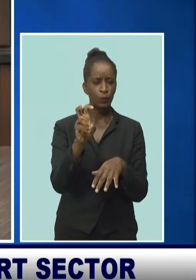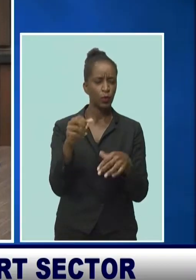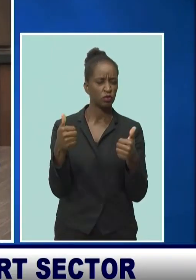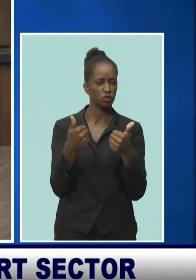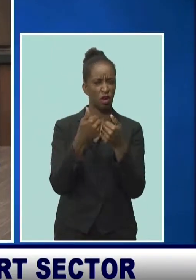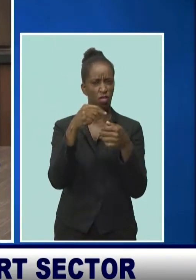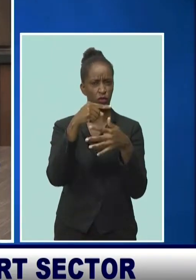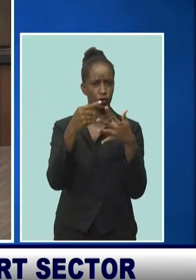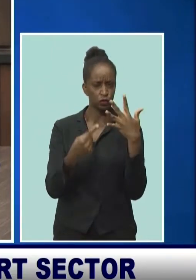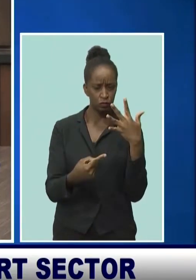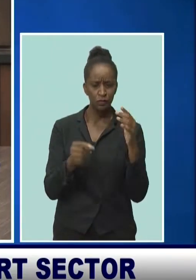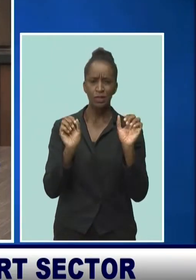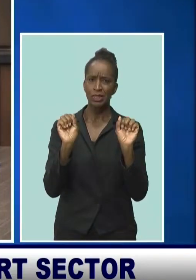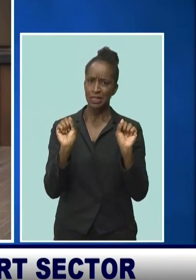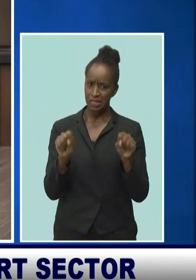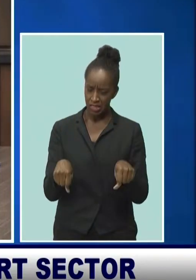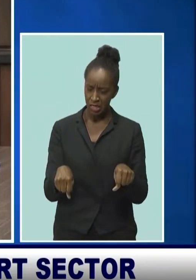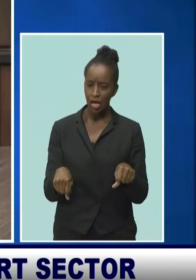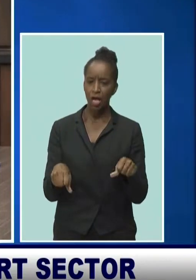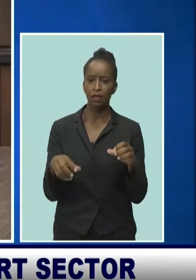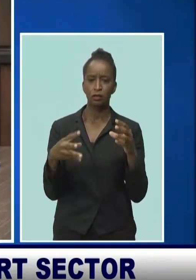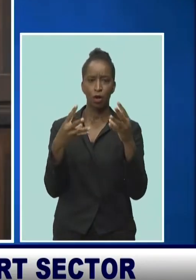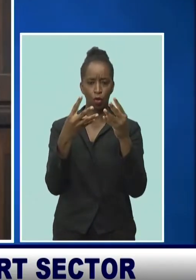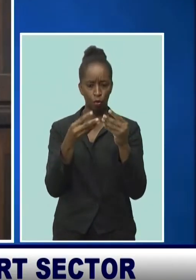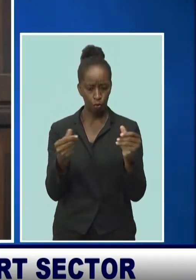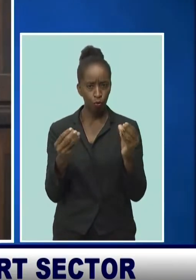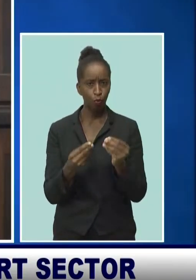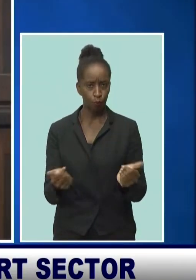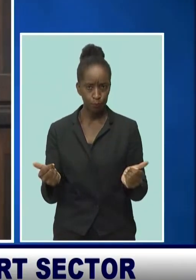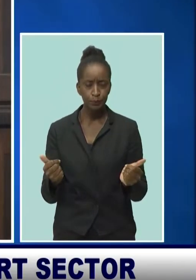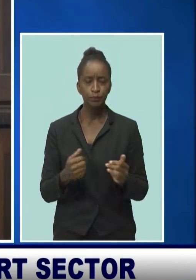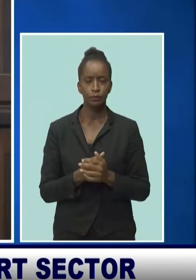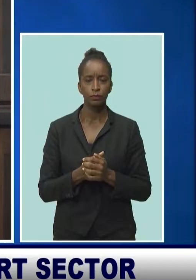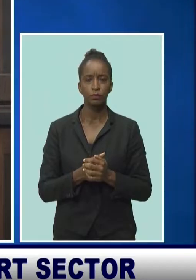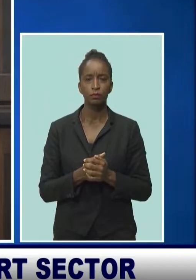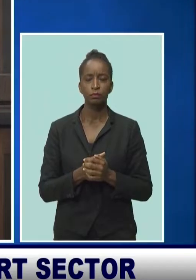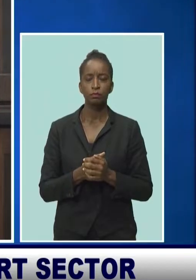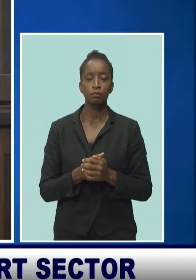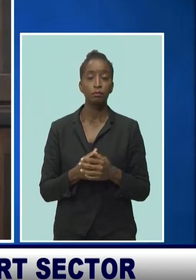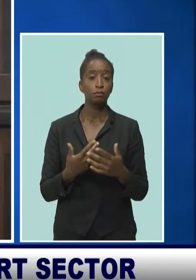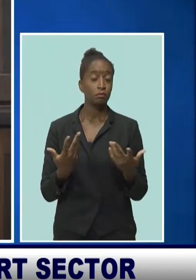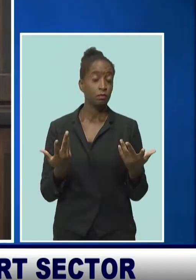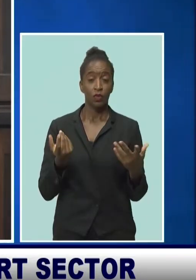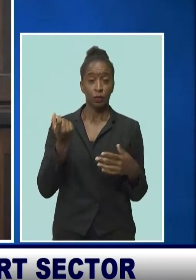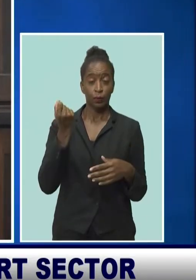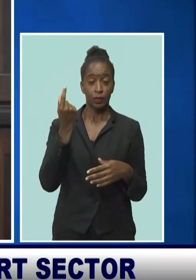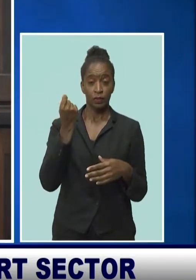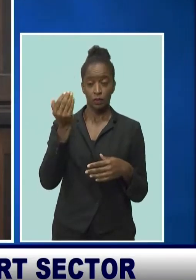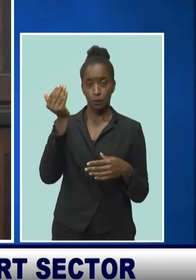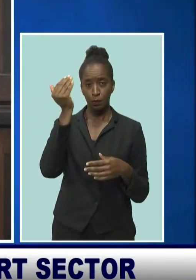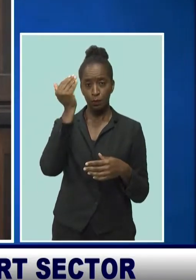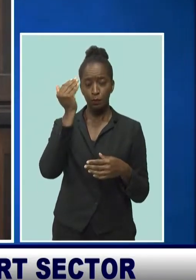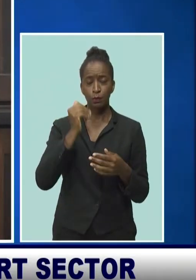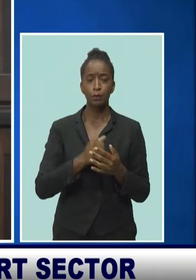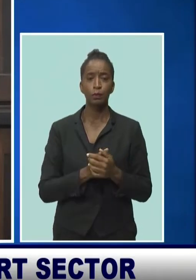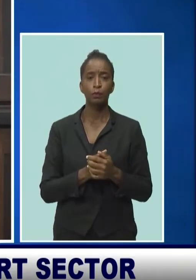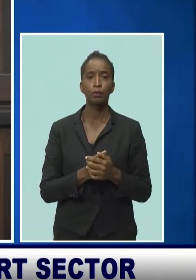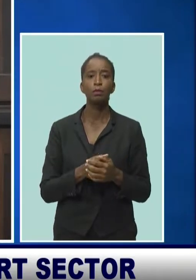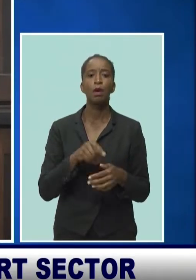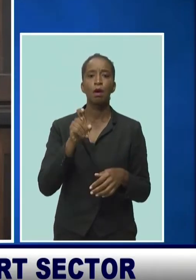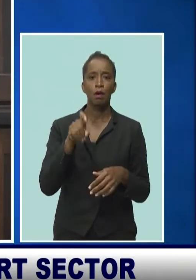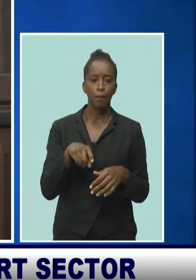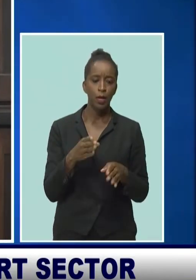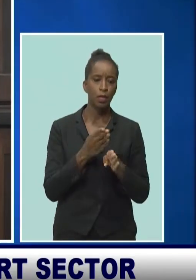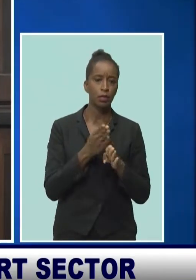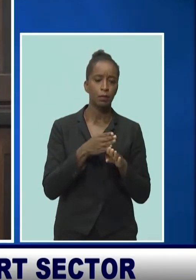public transportation. She says mass transit needs urgent attention. We recognize that we have to rationalize our routes,